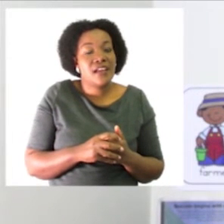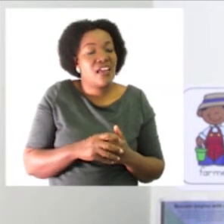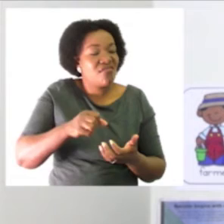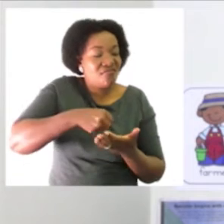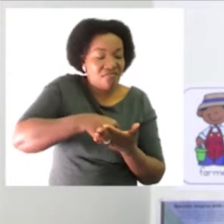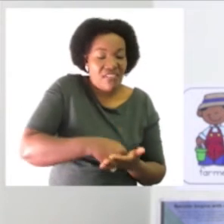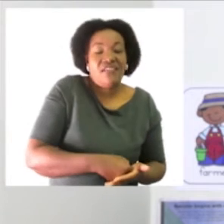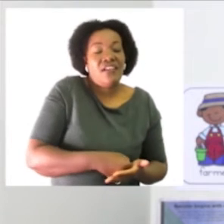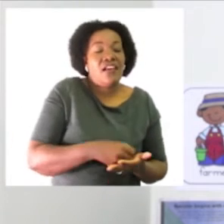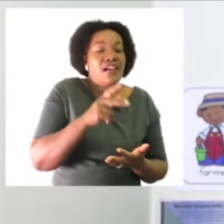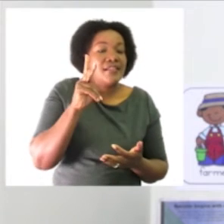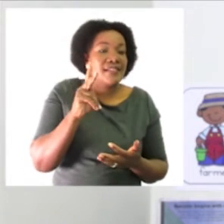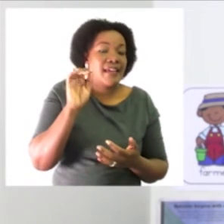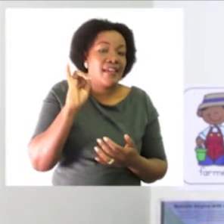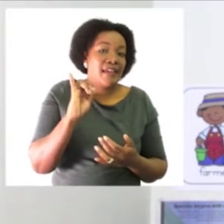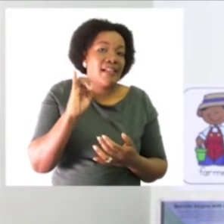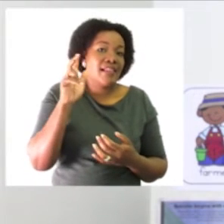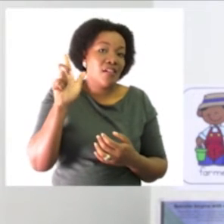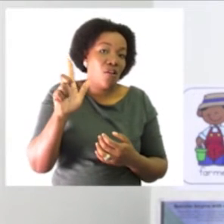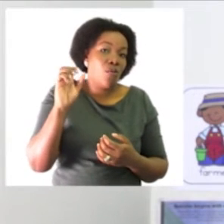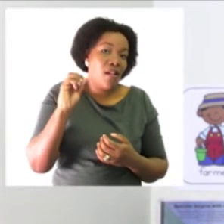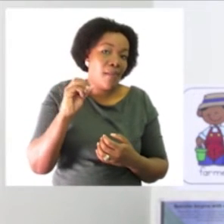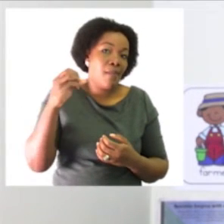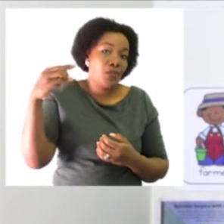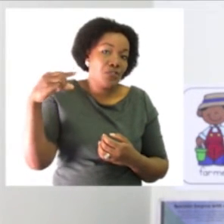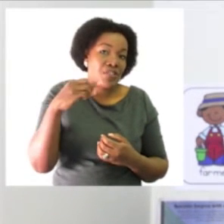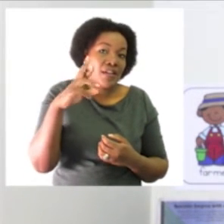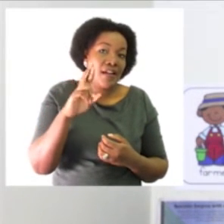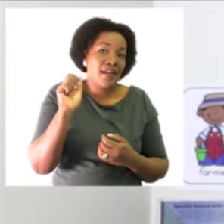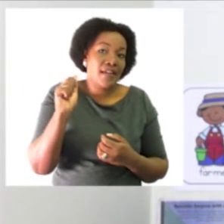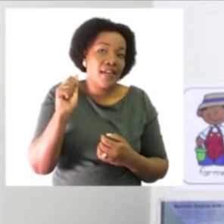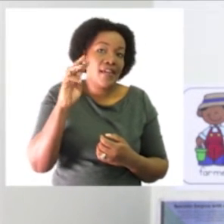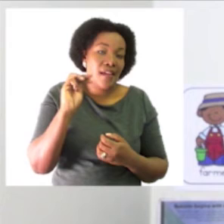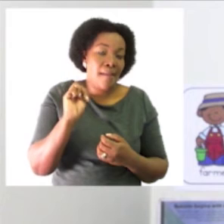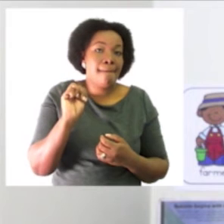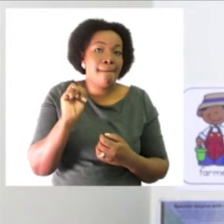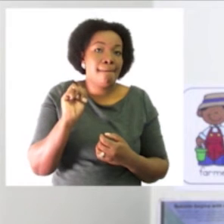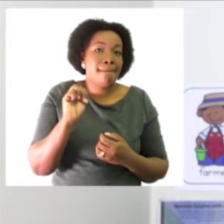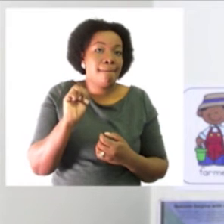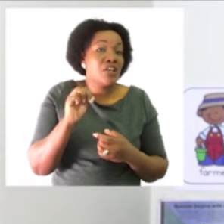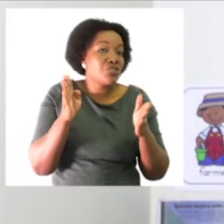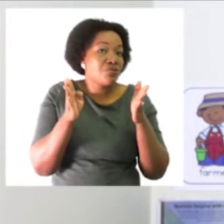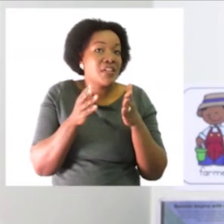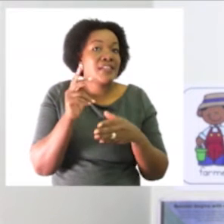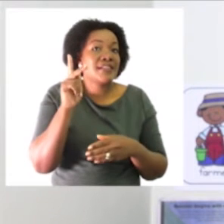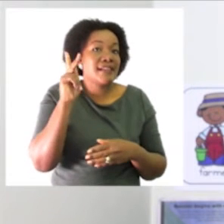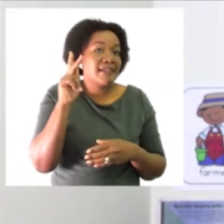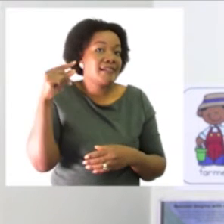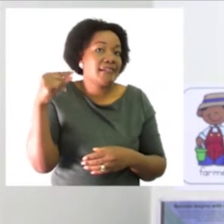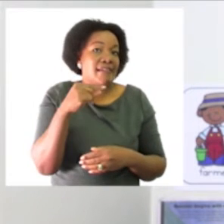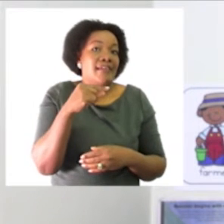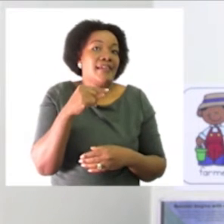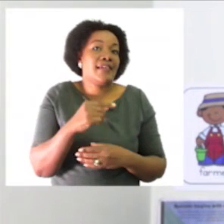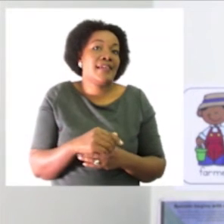kilograms. And this is how we write the kilograms with a K, and the